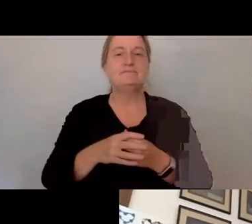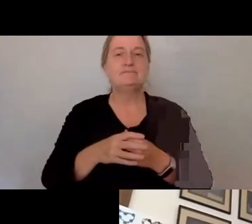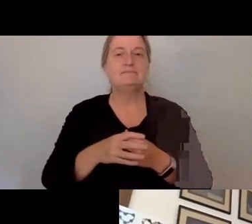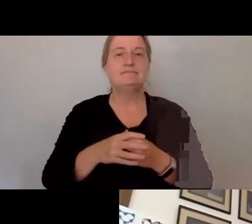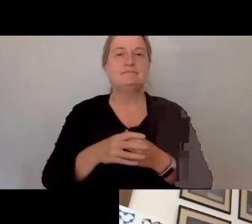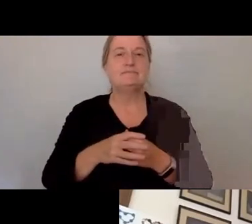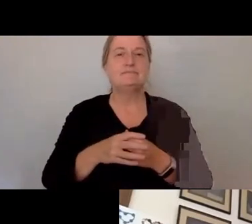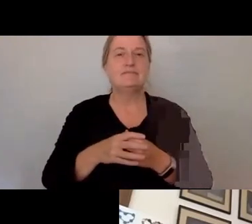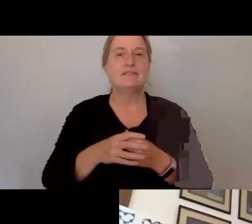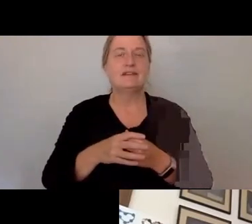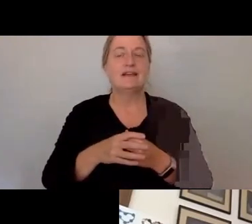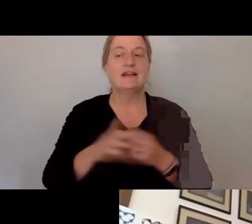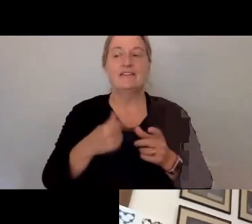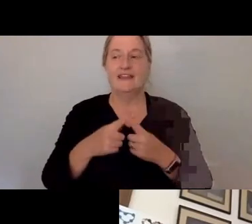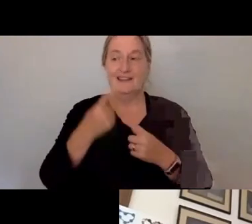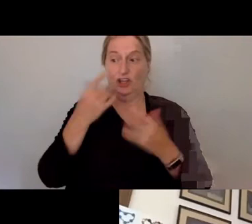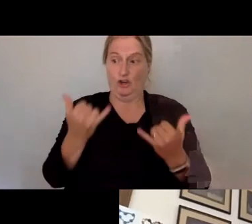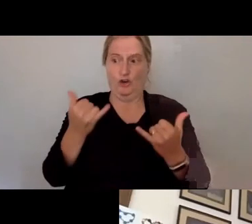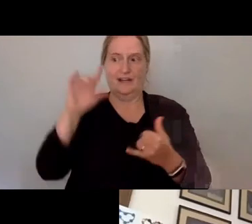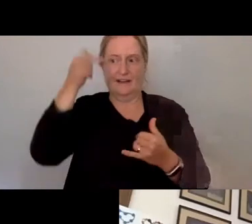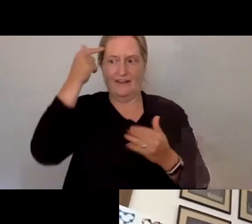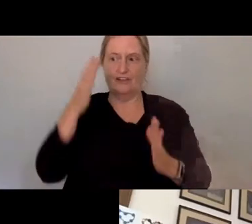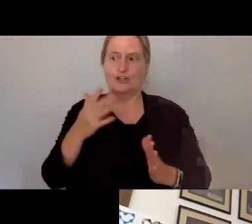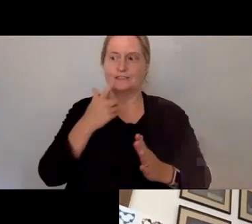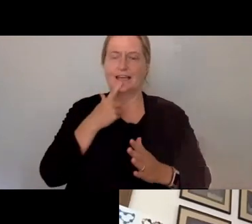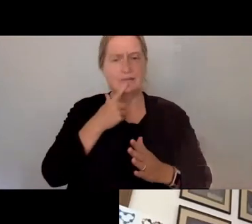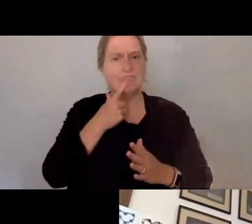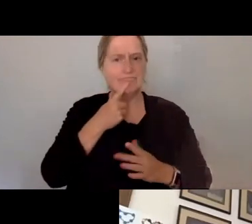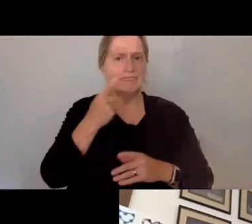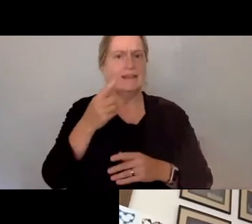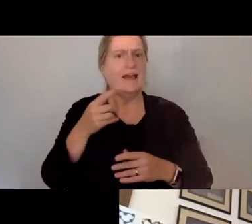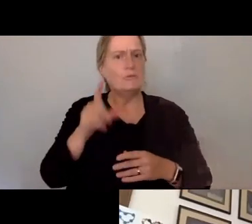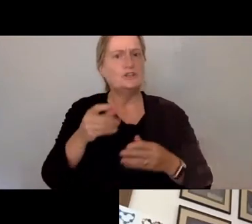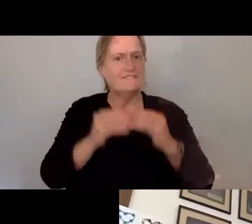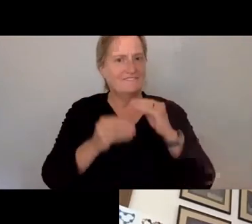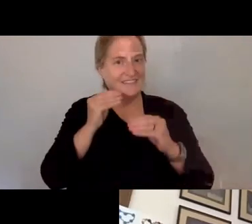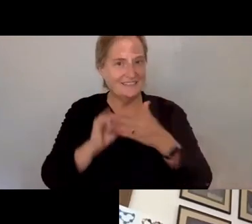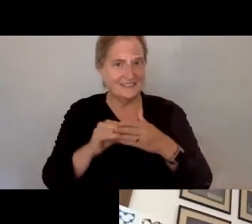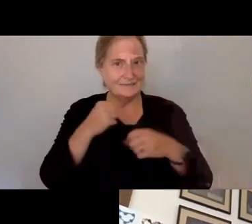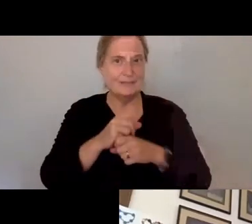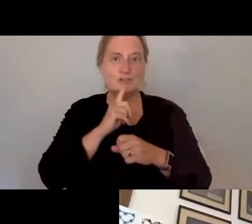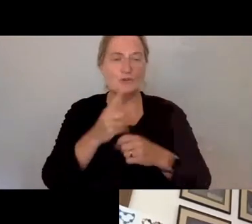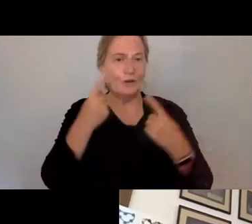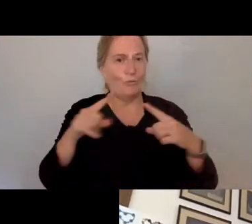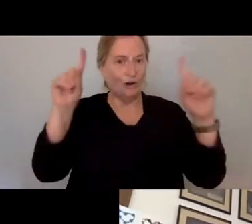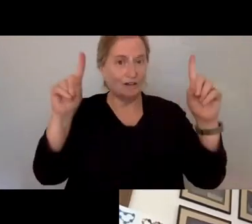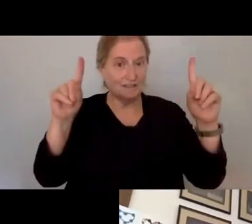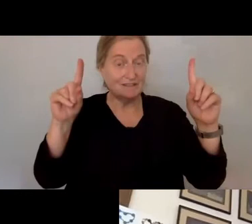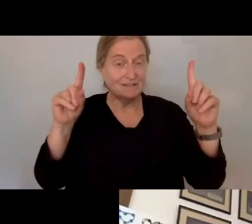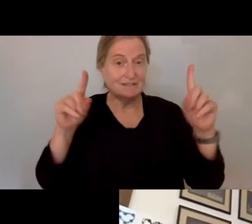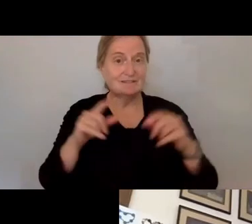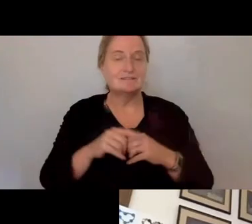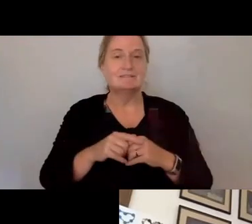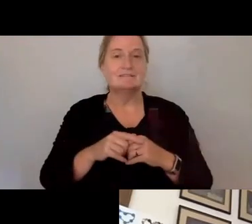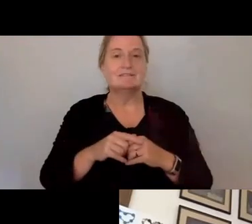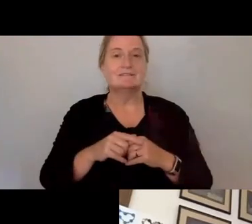absolutely, let's fix this, right? And this was pre-COVID, you guys. I mean, it was, you know, and we were making arrangements to have Dave